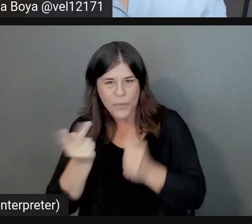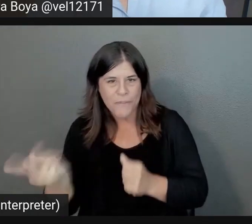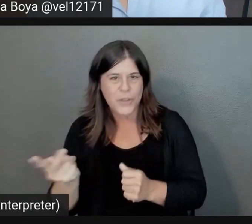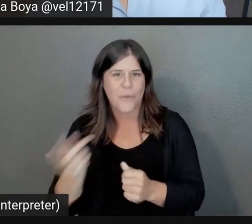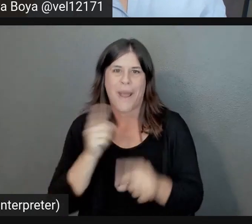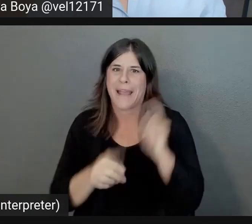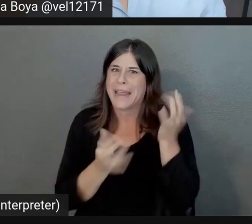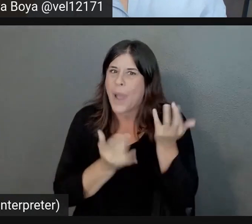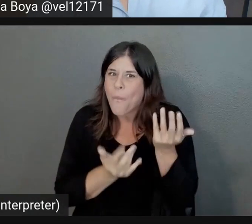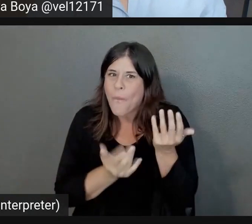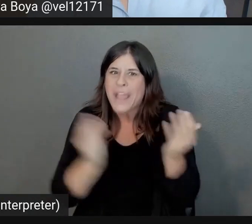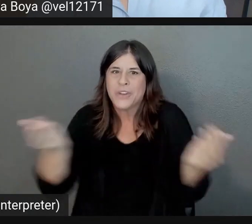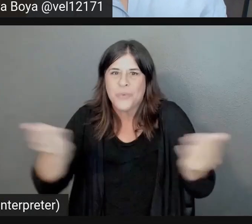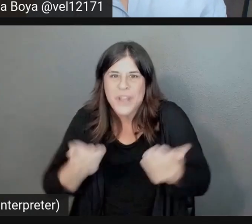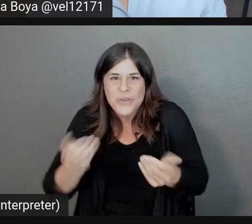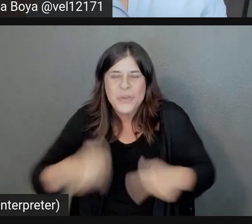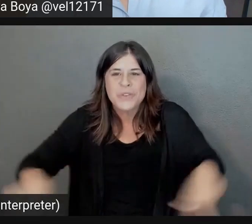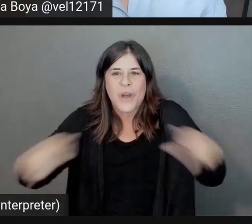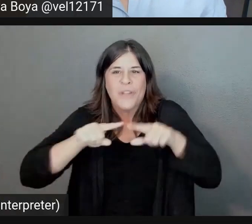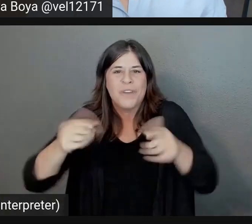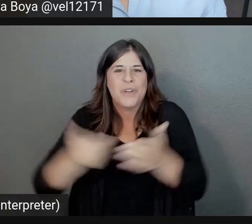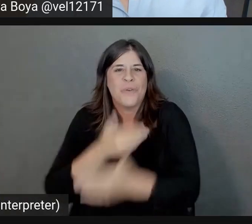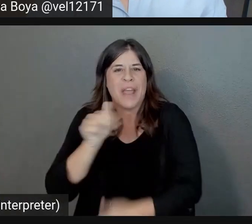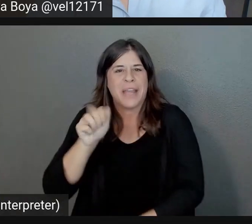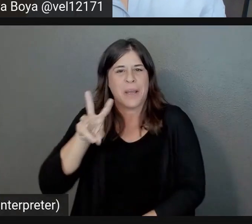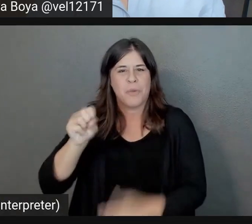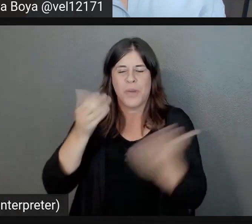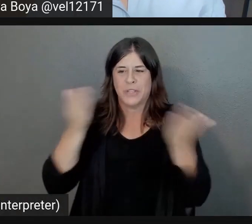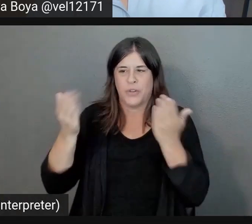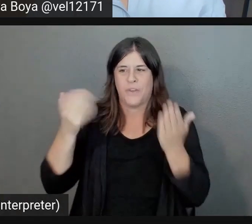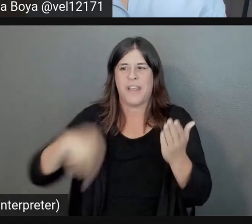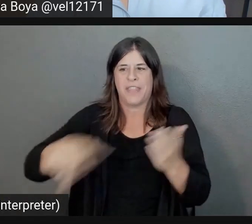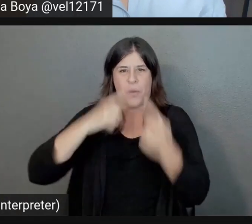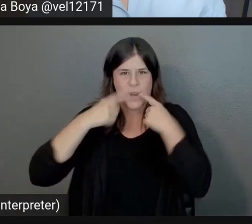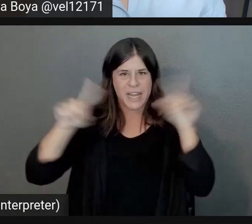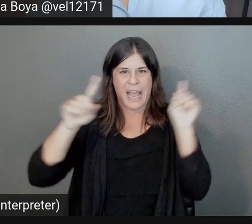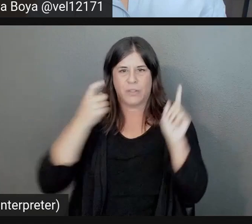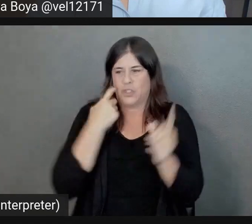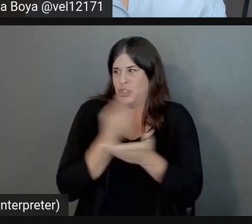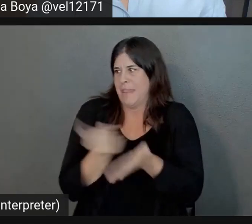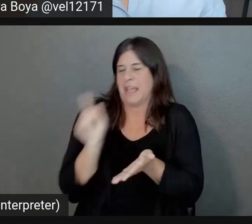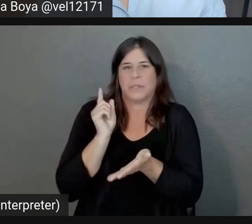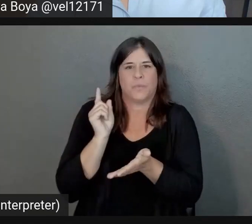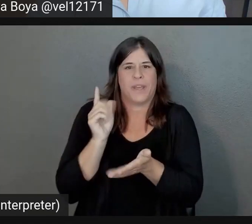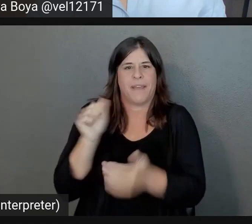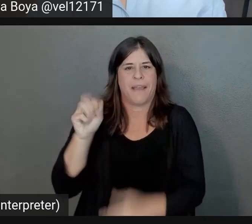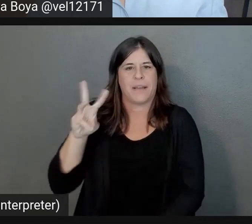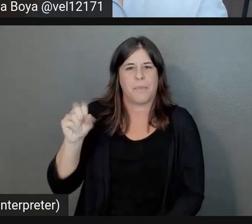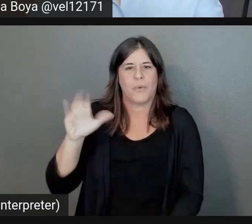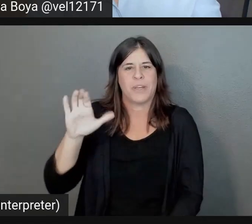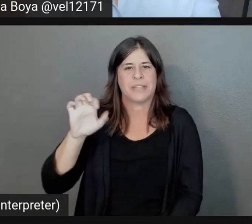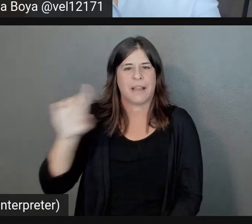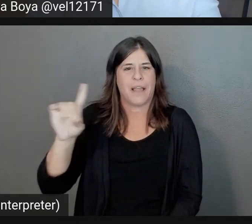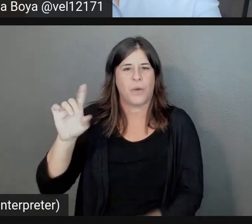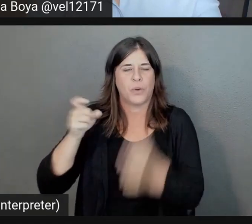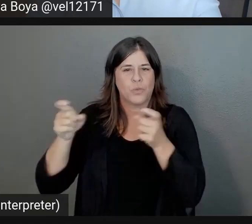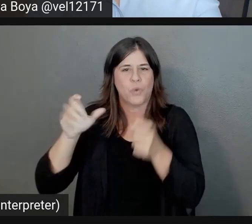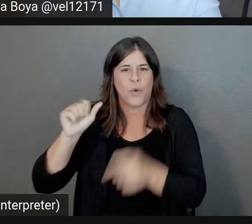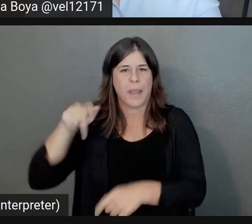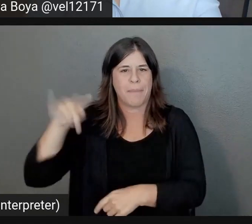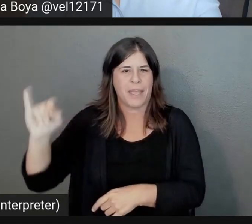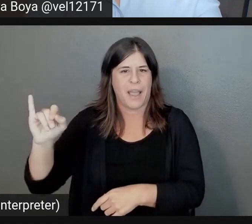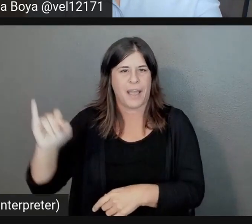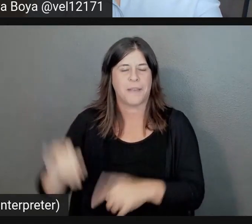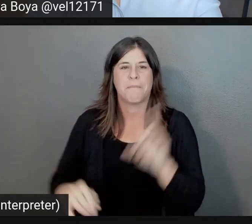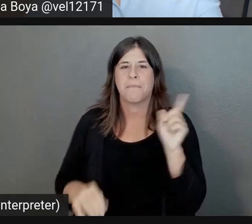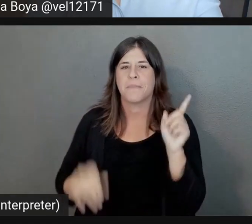to introduce everyone to a new AWS service that we announced just last week, AWS Cloud Control API. It was